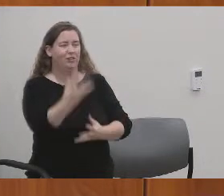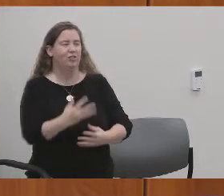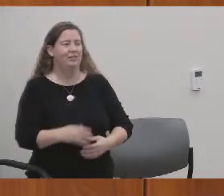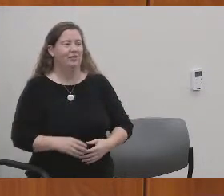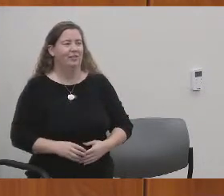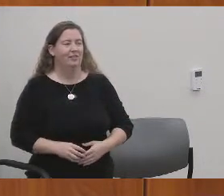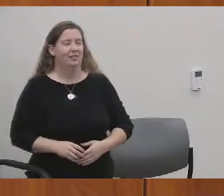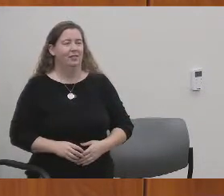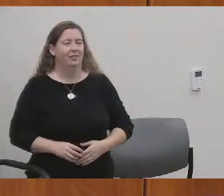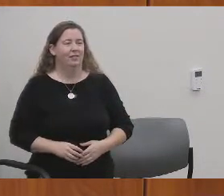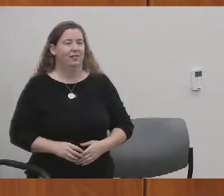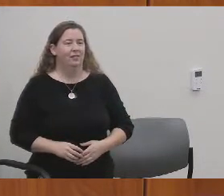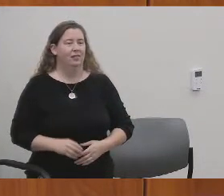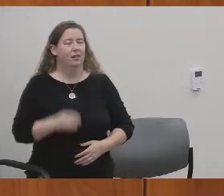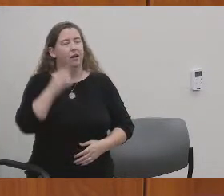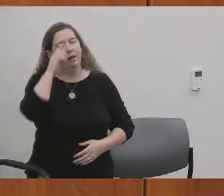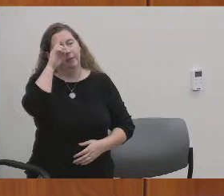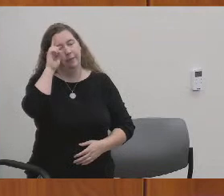We still have